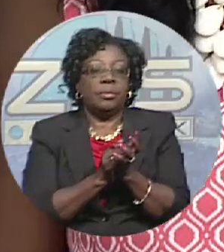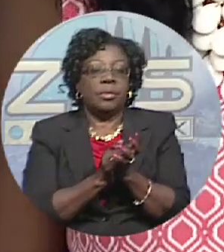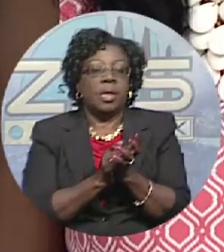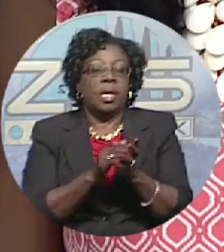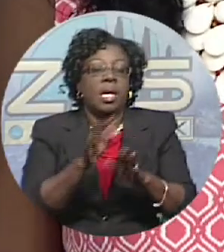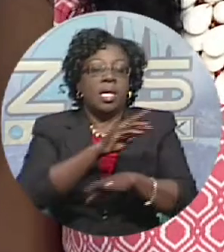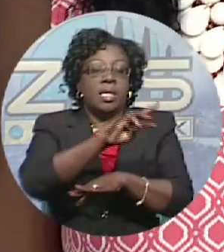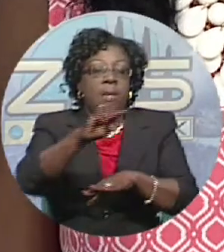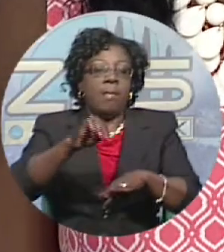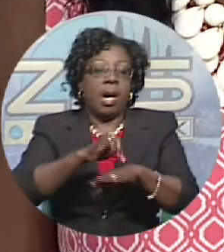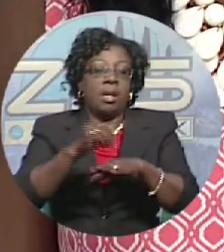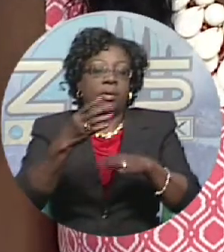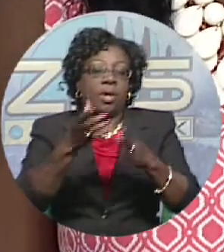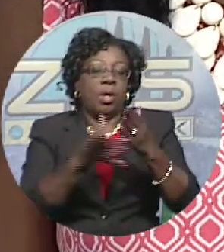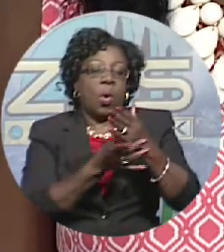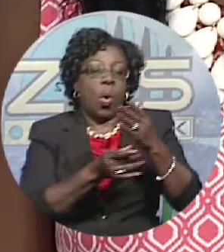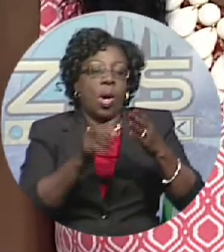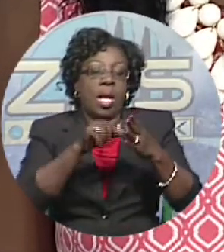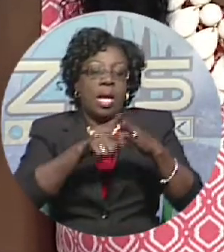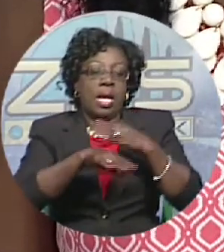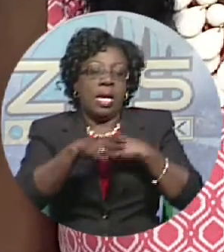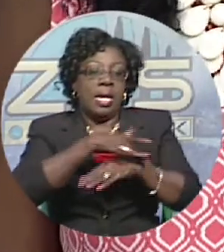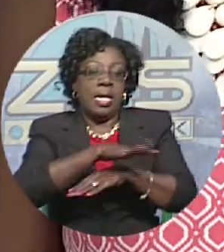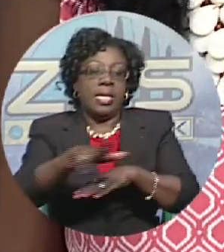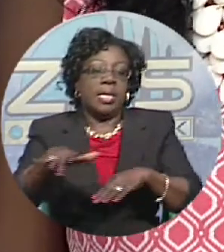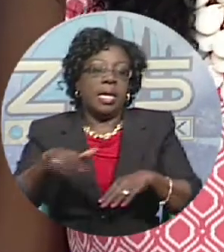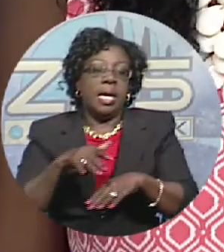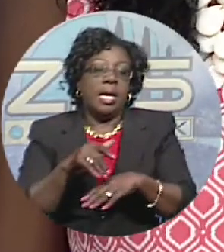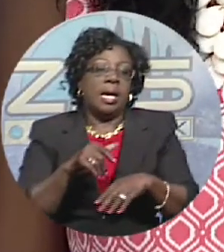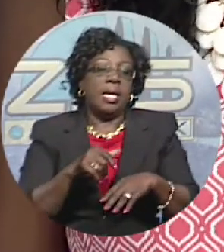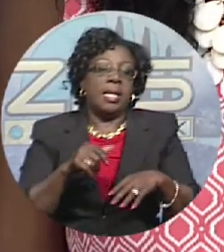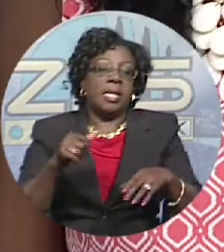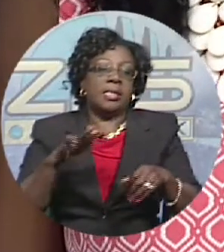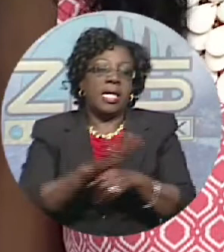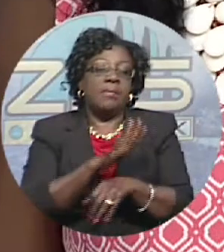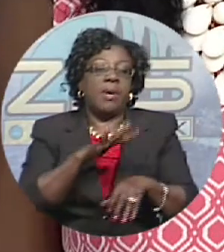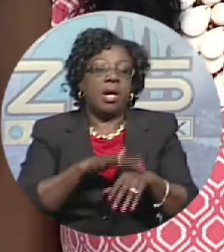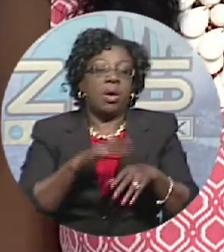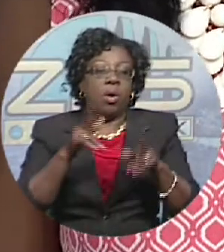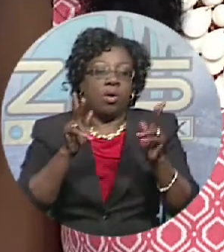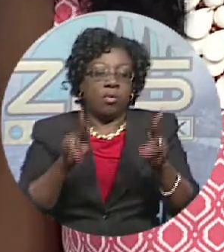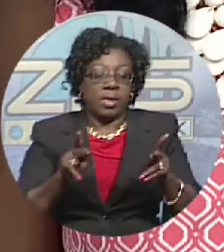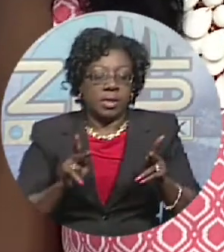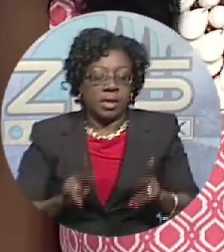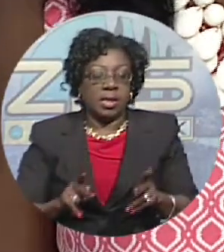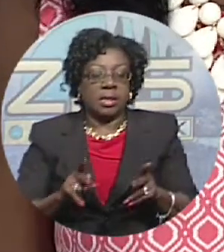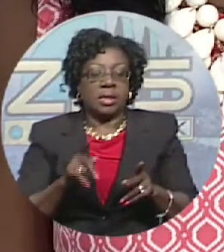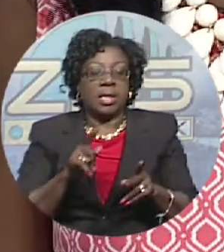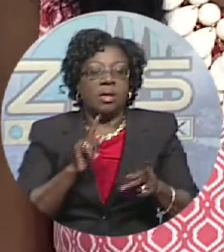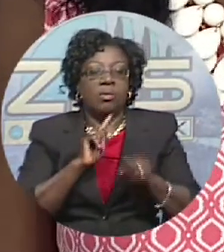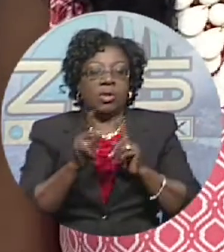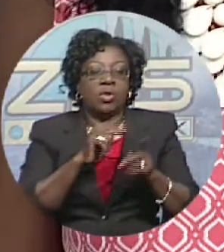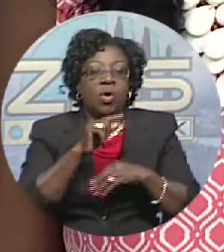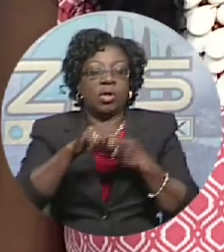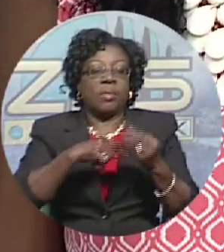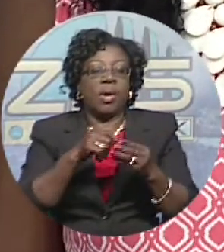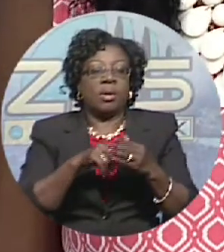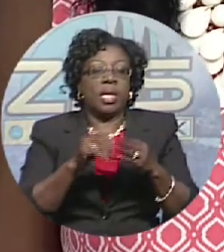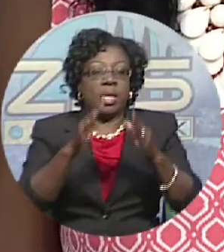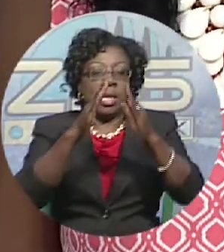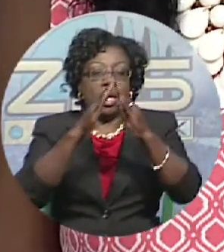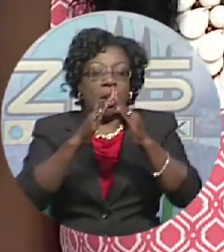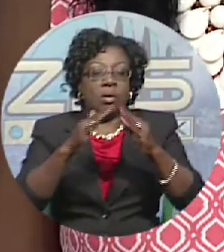The Marathon oil leak and its impact on residents still a hot-button issue as members of the Senate met today. While the opposition